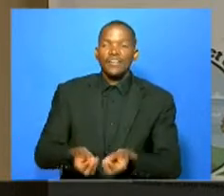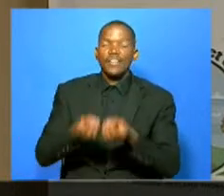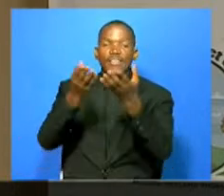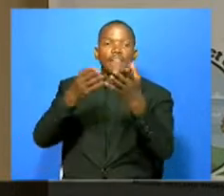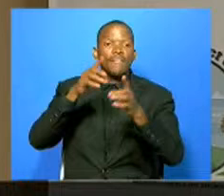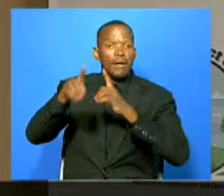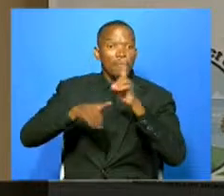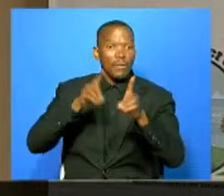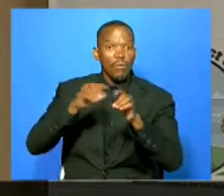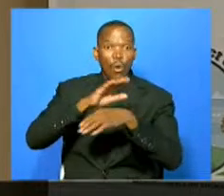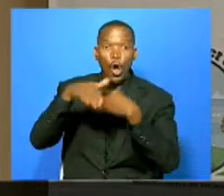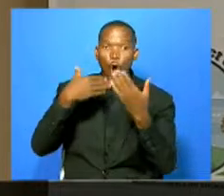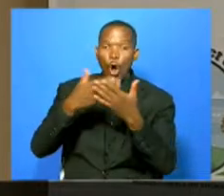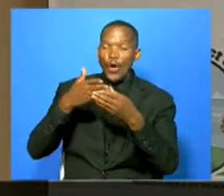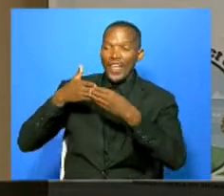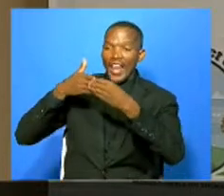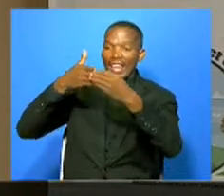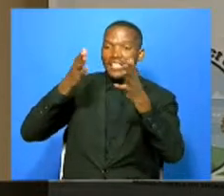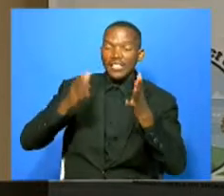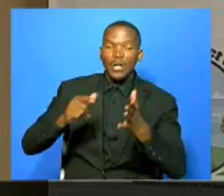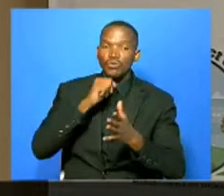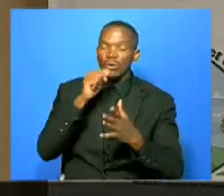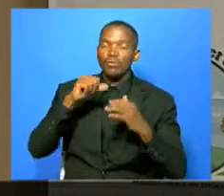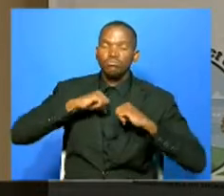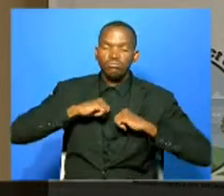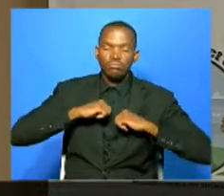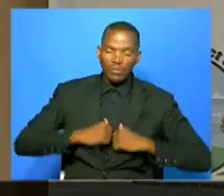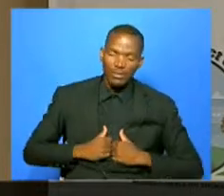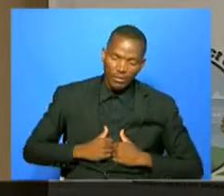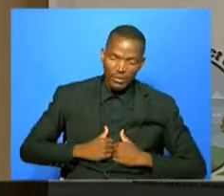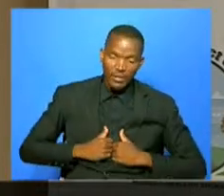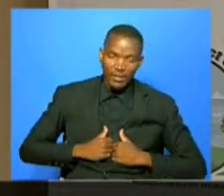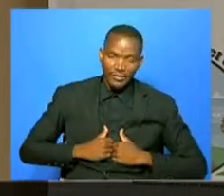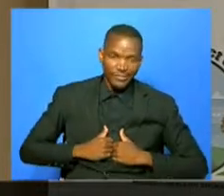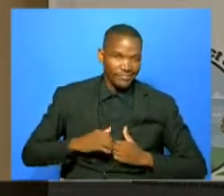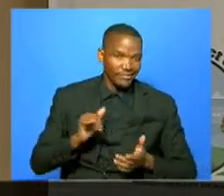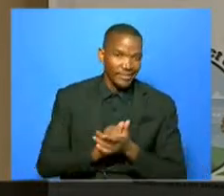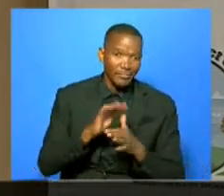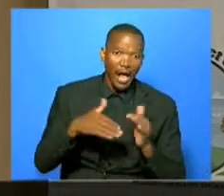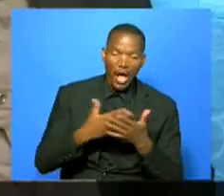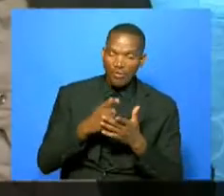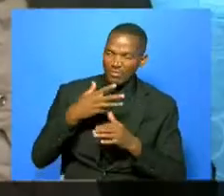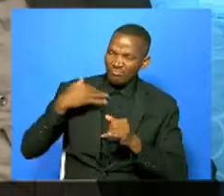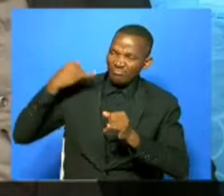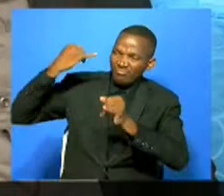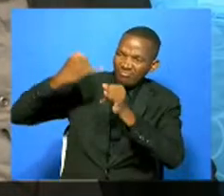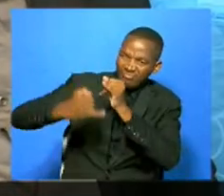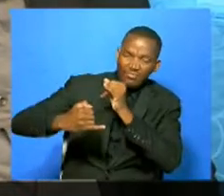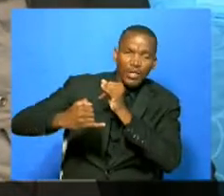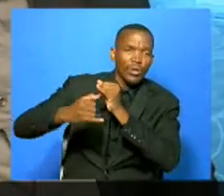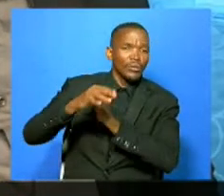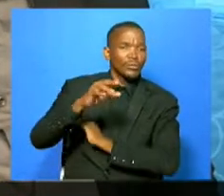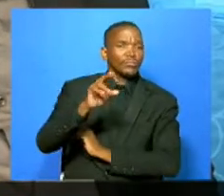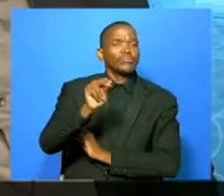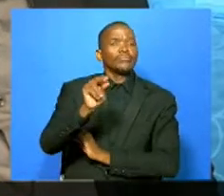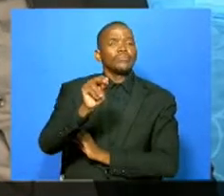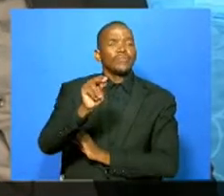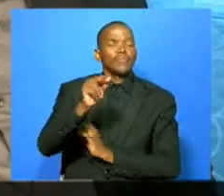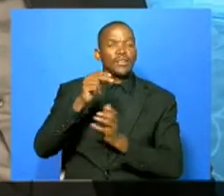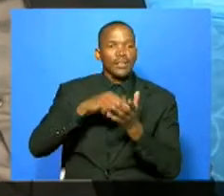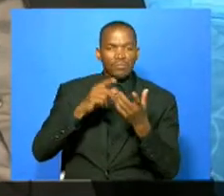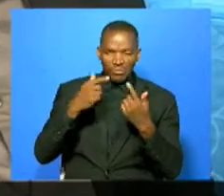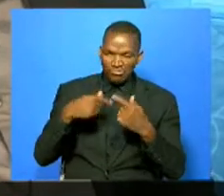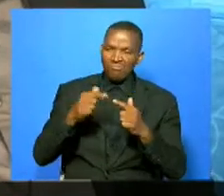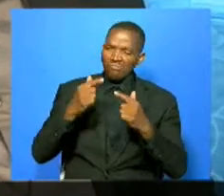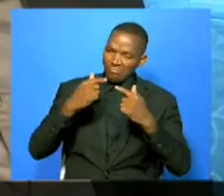mme le rona ba tlotle gongwe se ka ra kgwebega marapo gore o ka re re a ko motsubong a re nne re ka bukeng